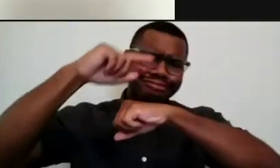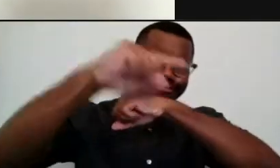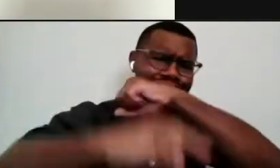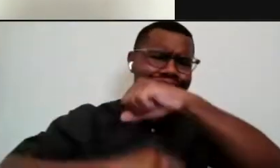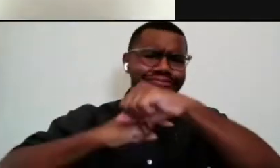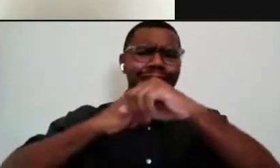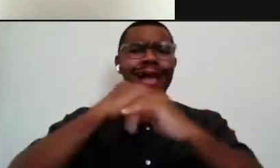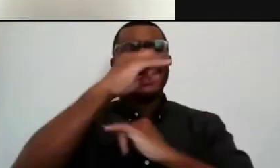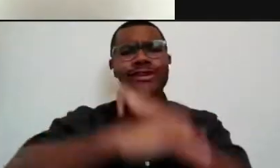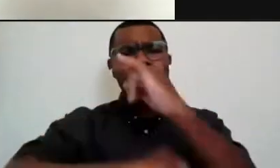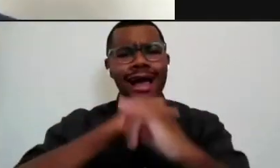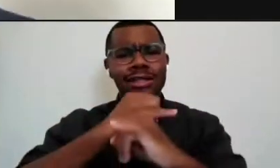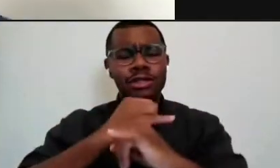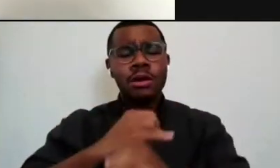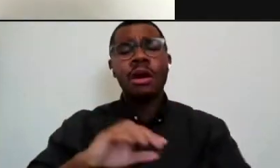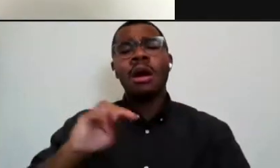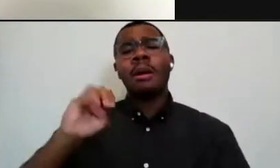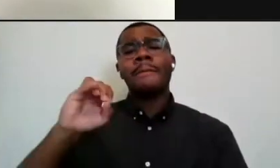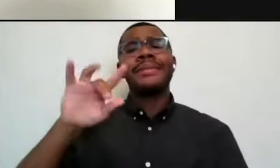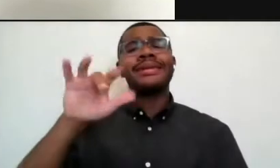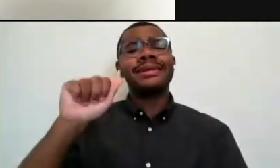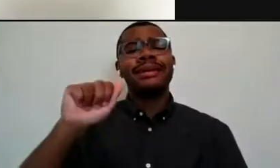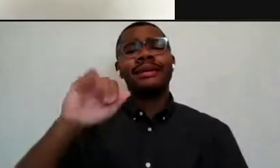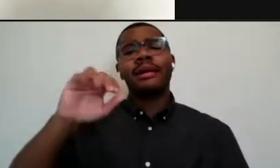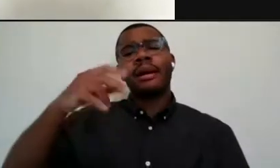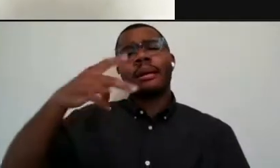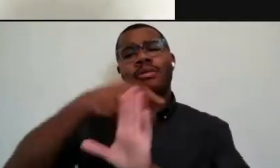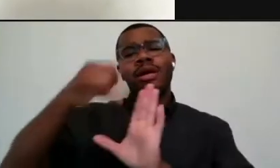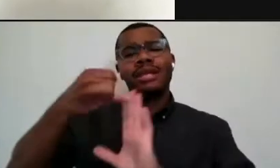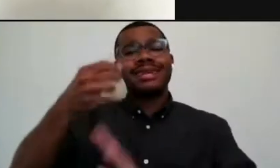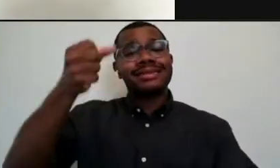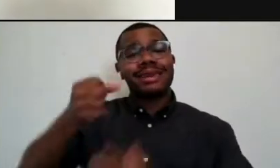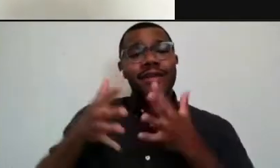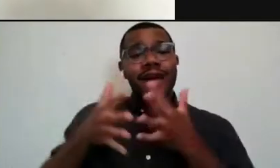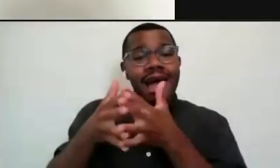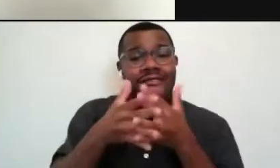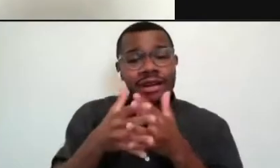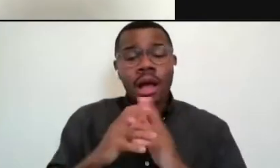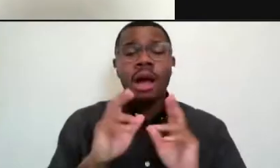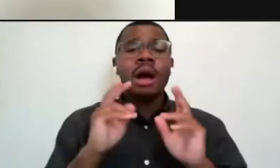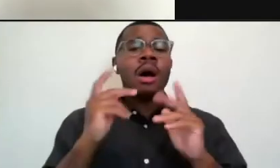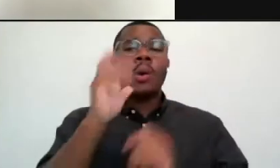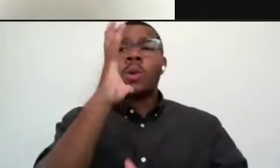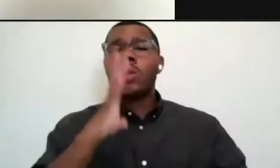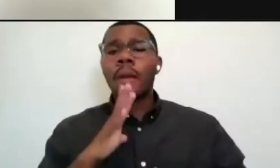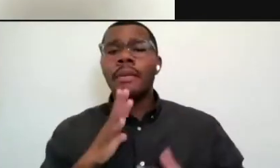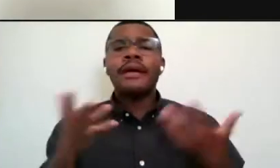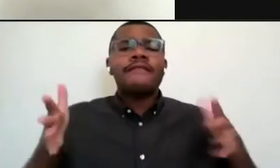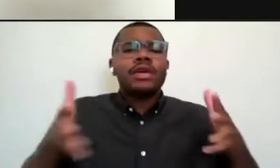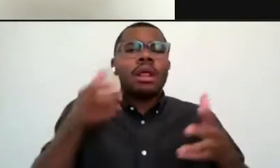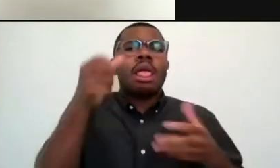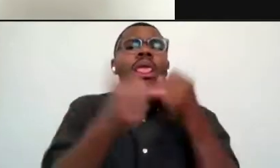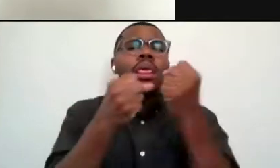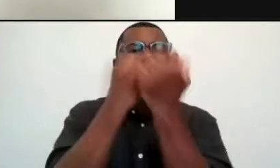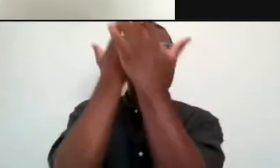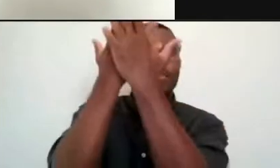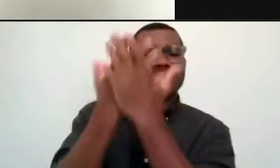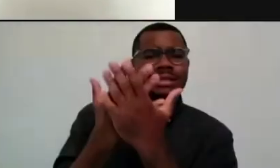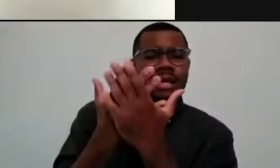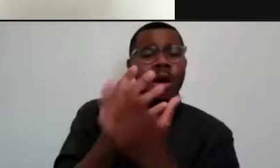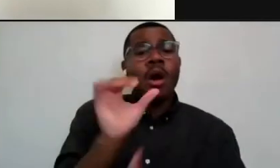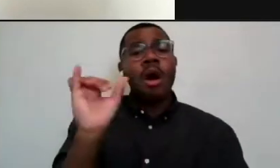South African prisons, working with incarcerated women, and trained correctional personnel and